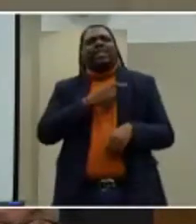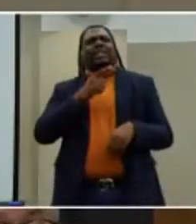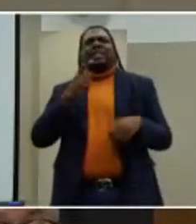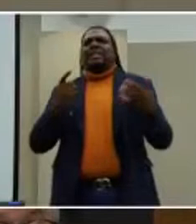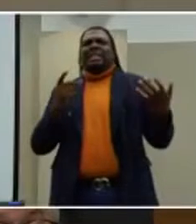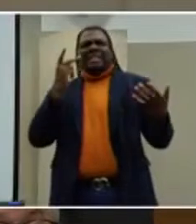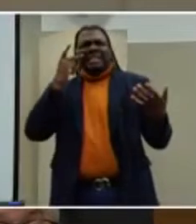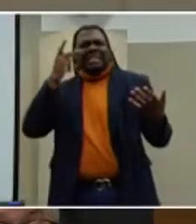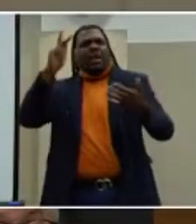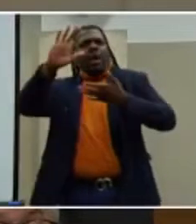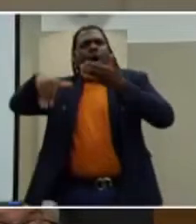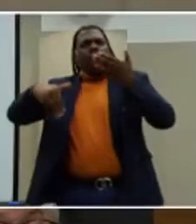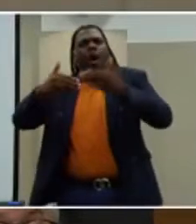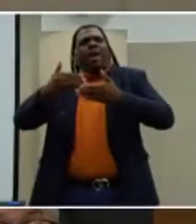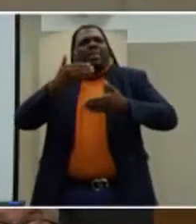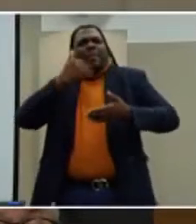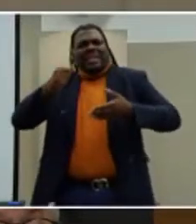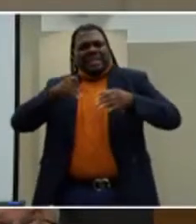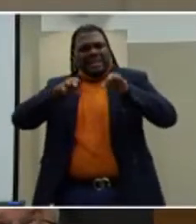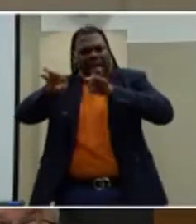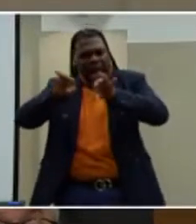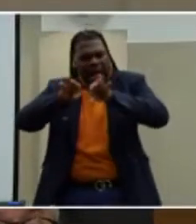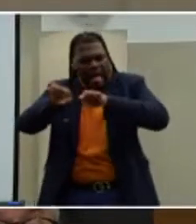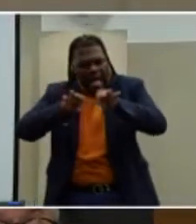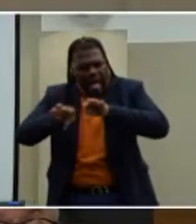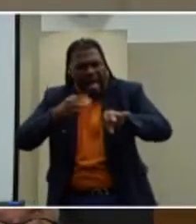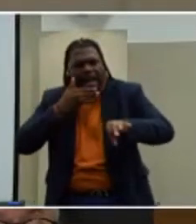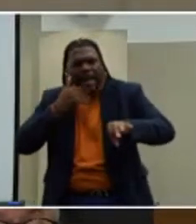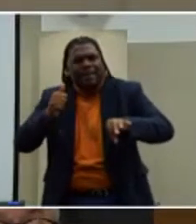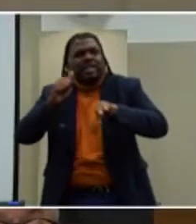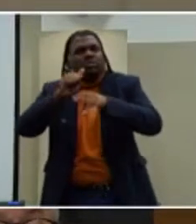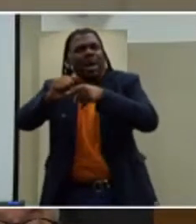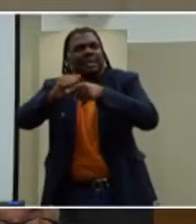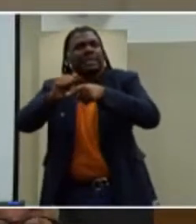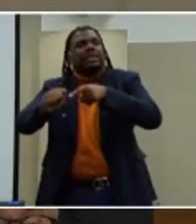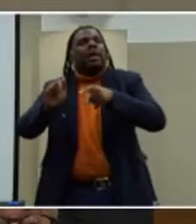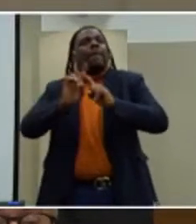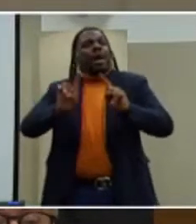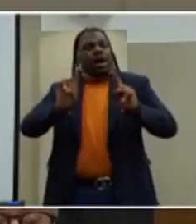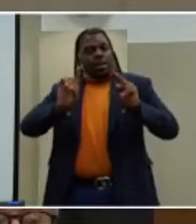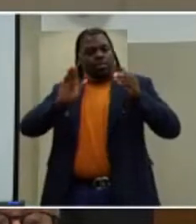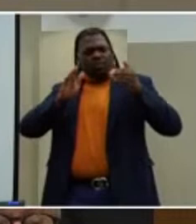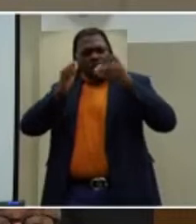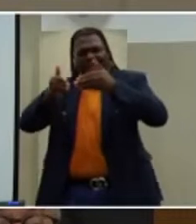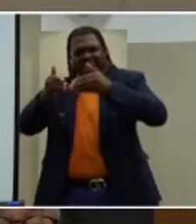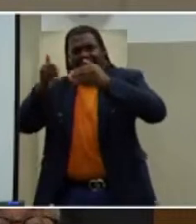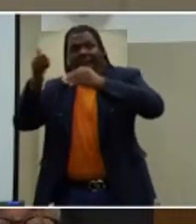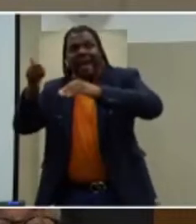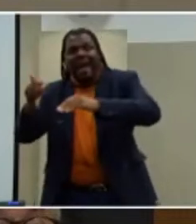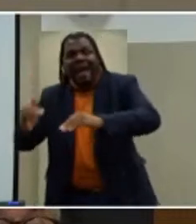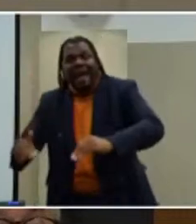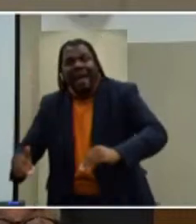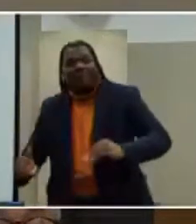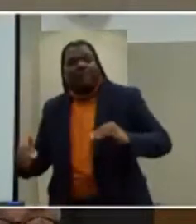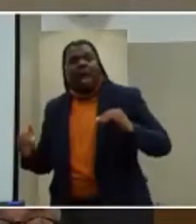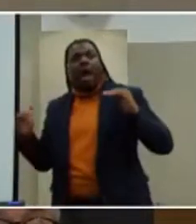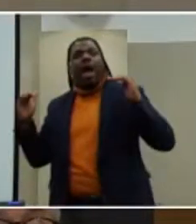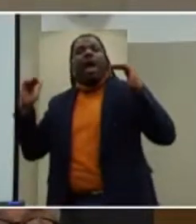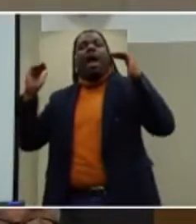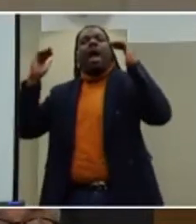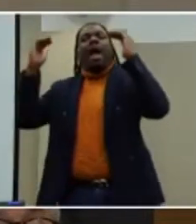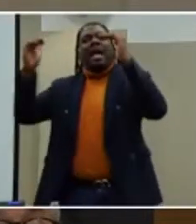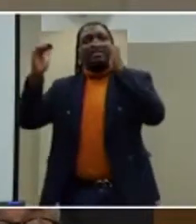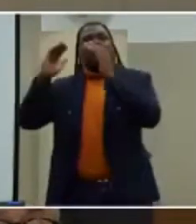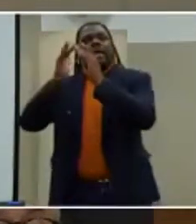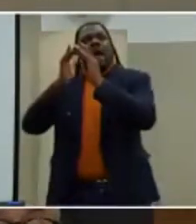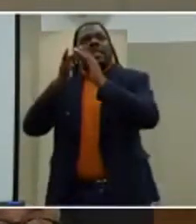really up-and-coming best practices. We're also focused on advancing digital accessibility through federal